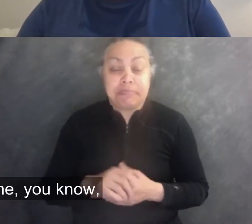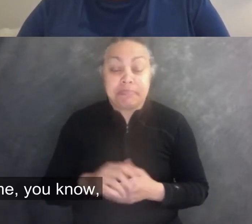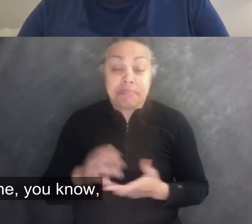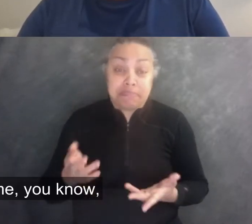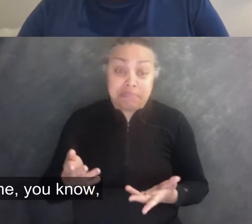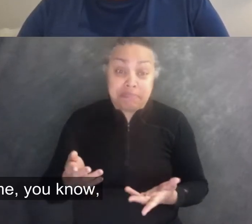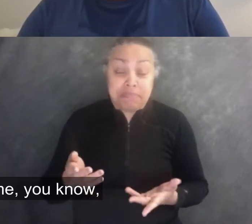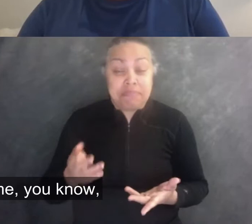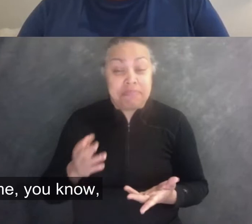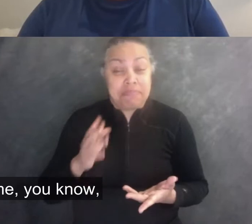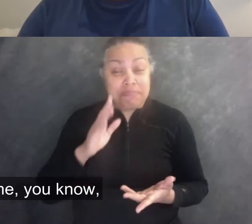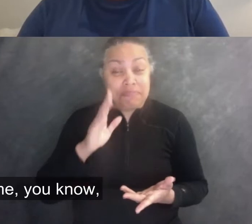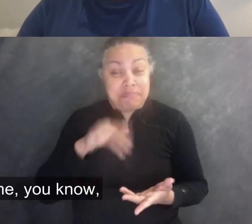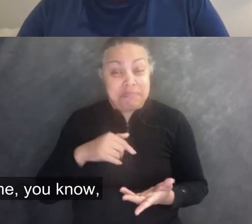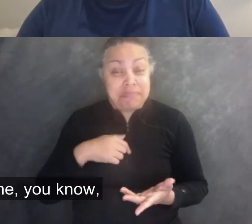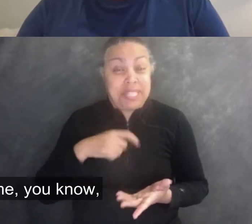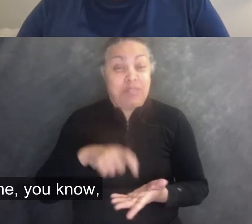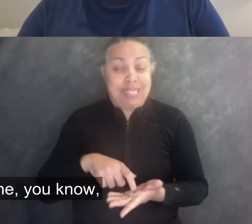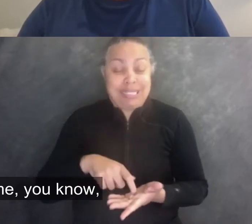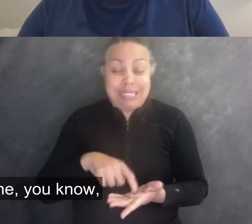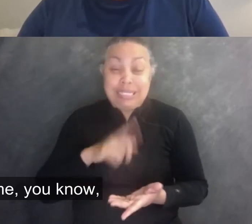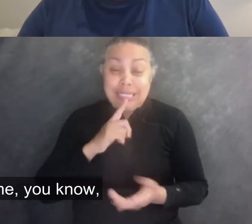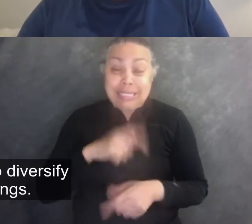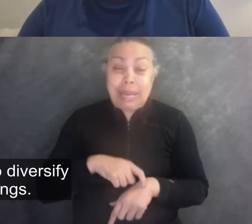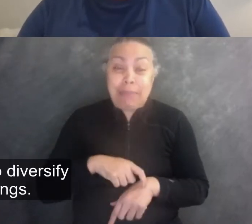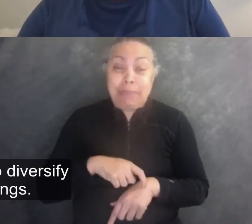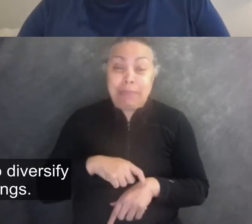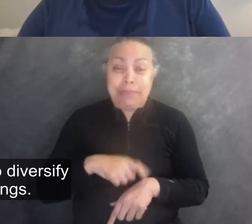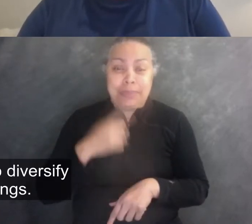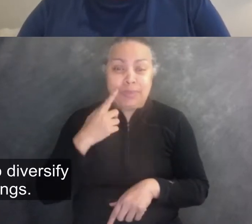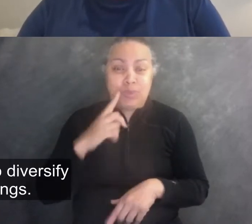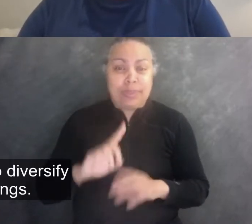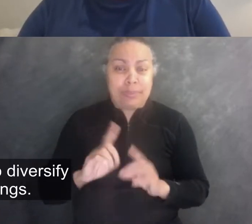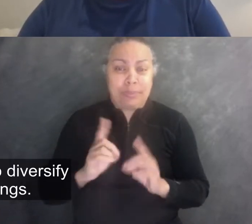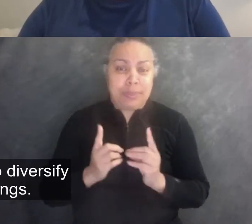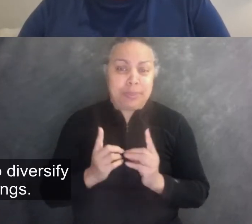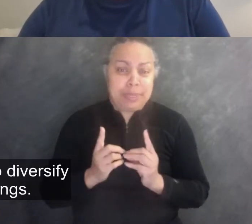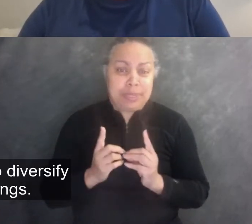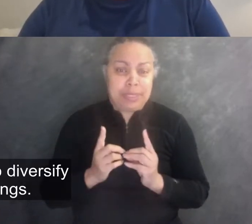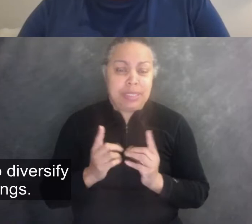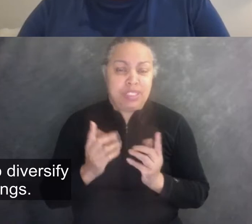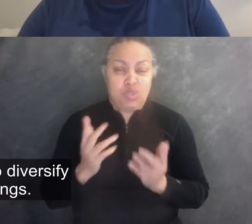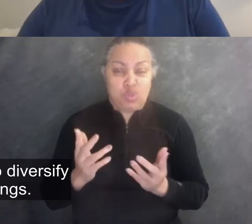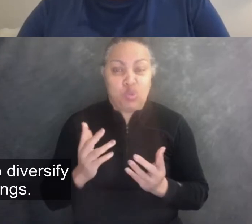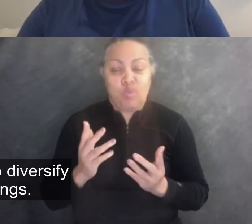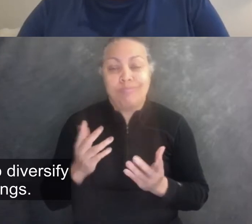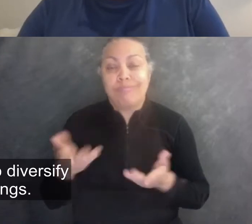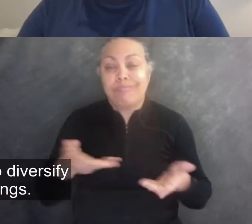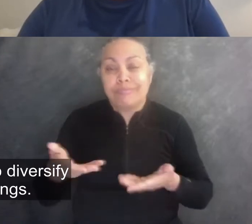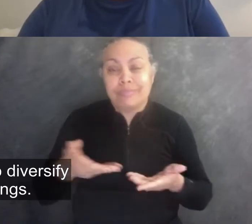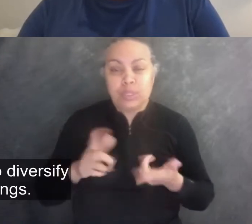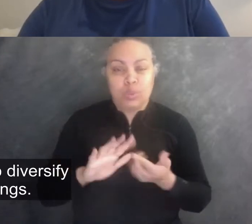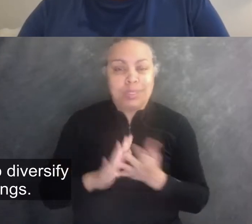recognize that it was time, for the department to diversify